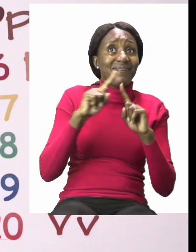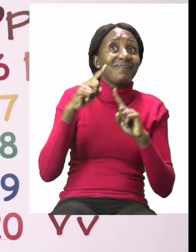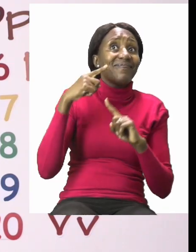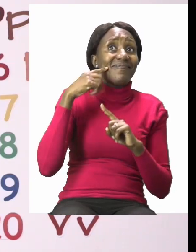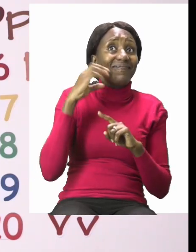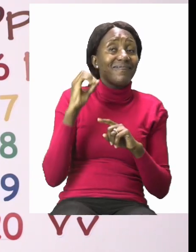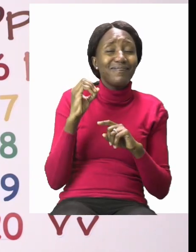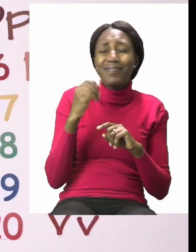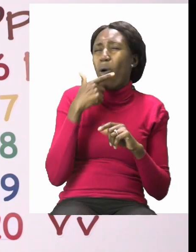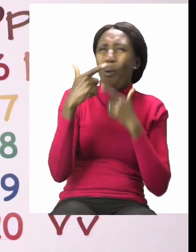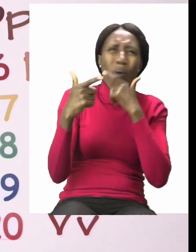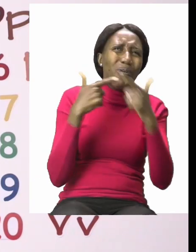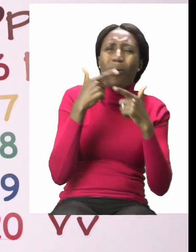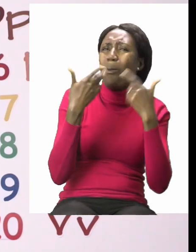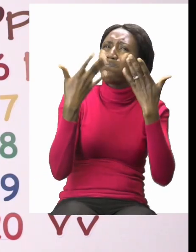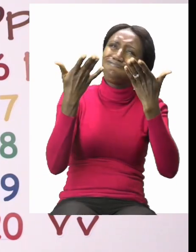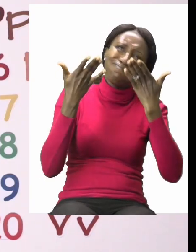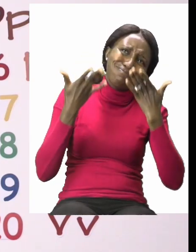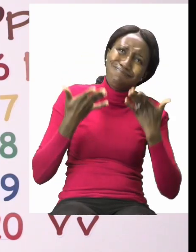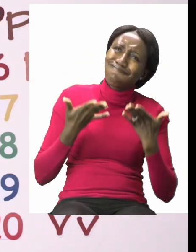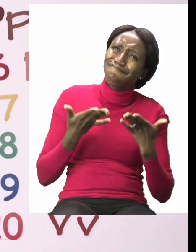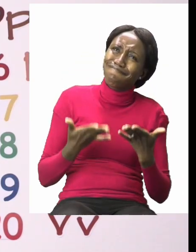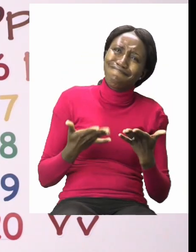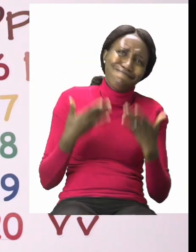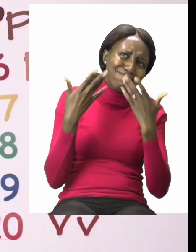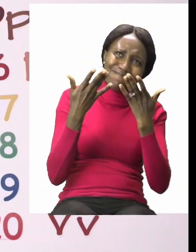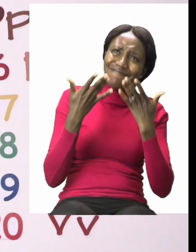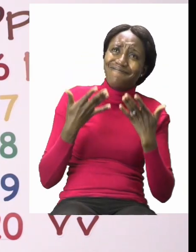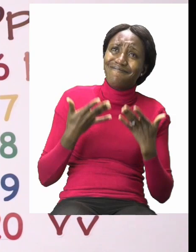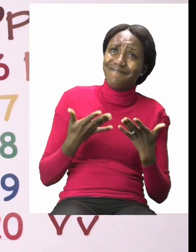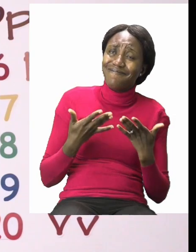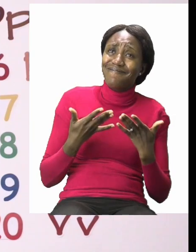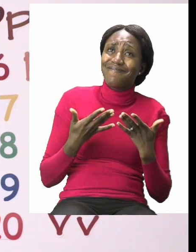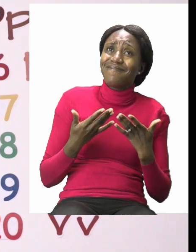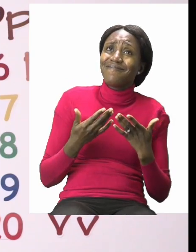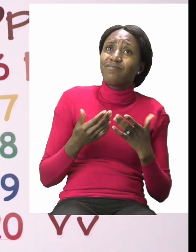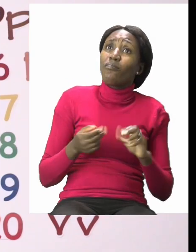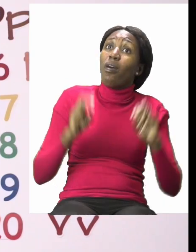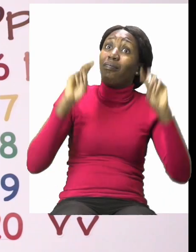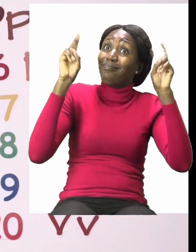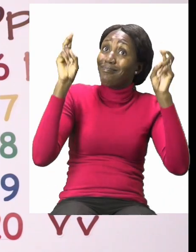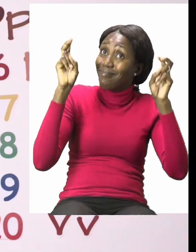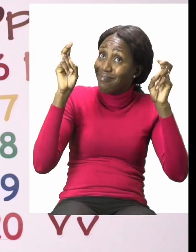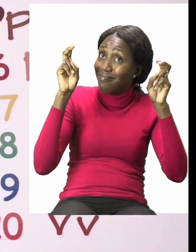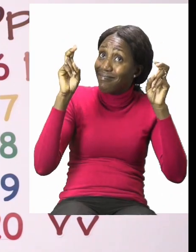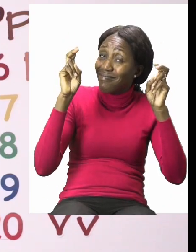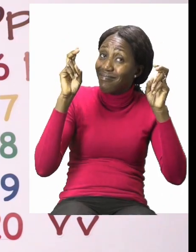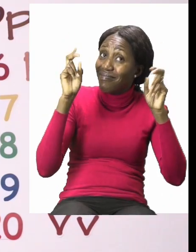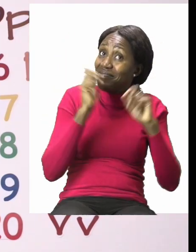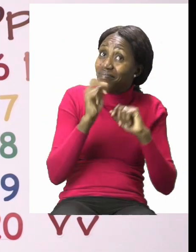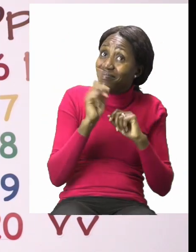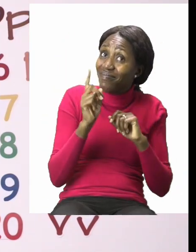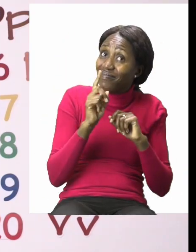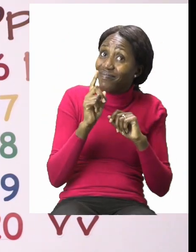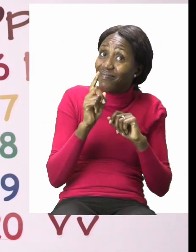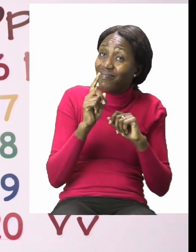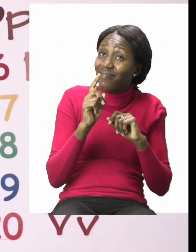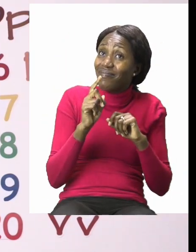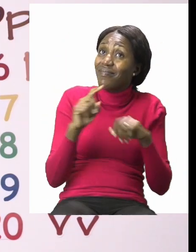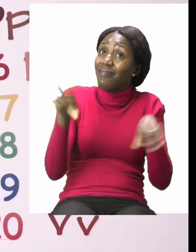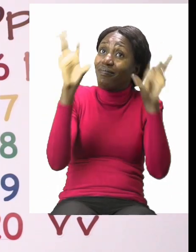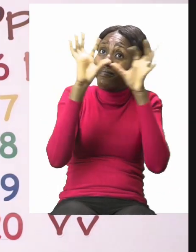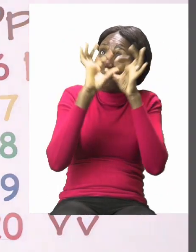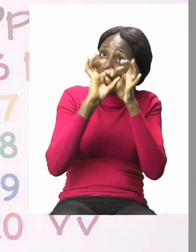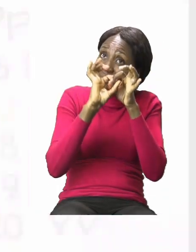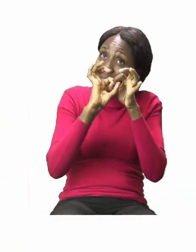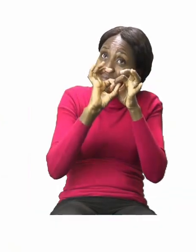thank you so much for joining me today. Our theme this week is